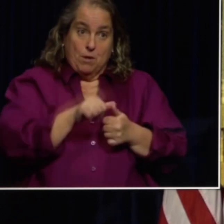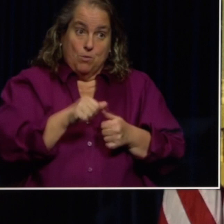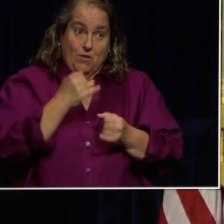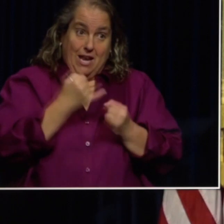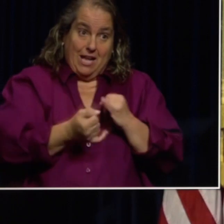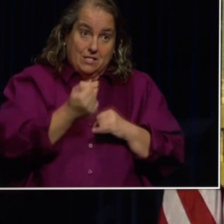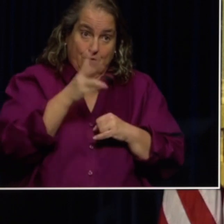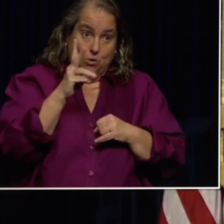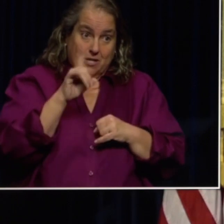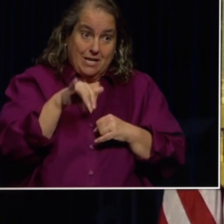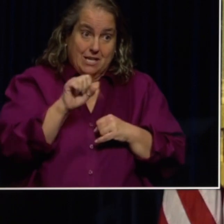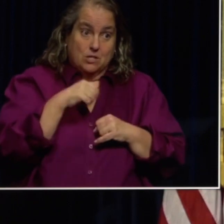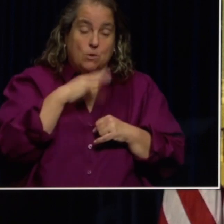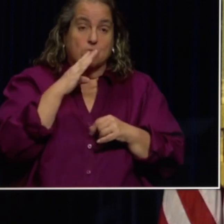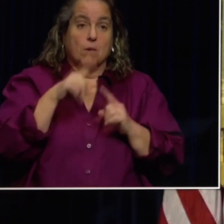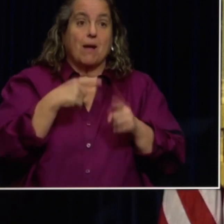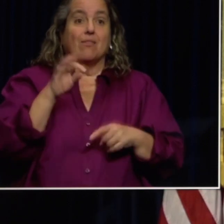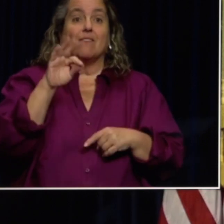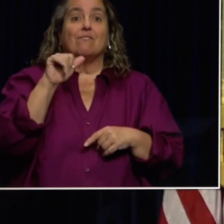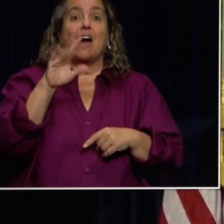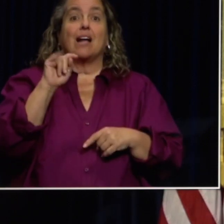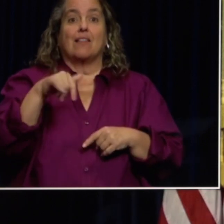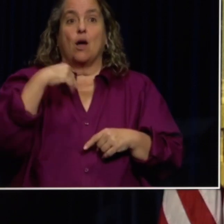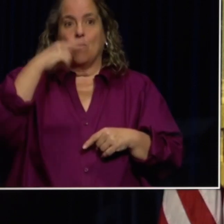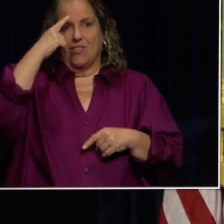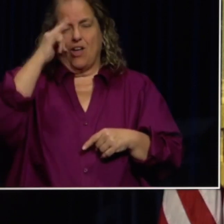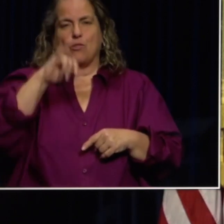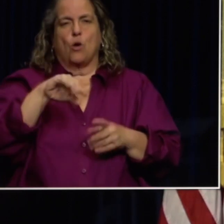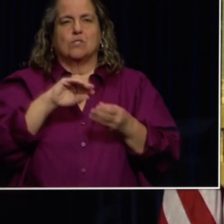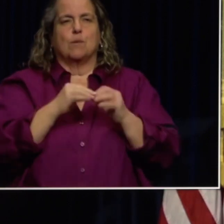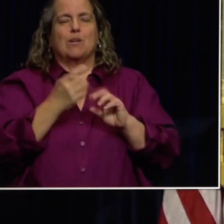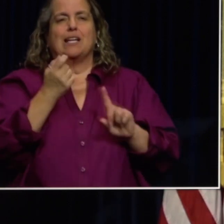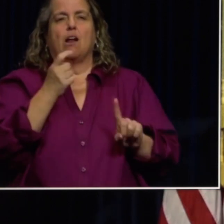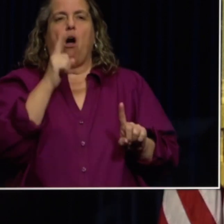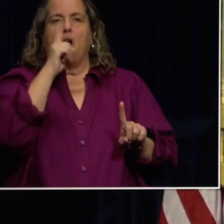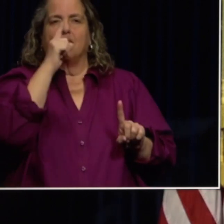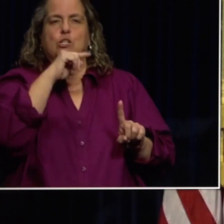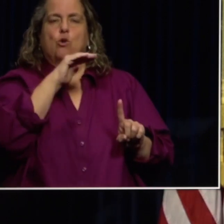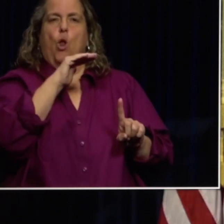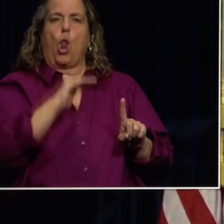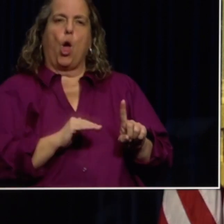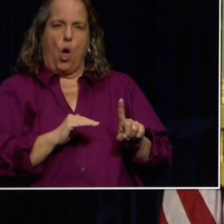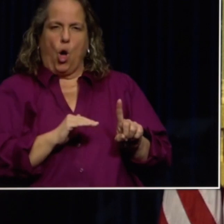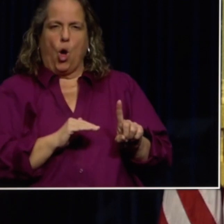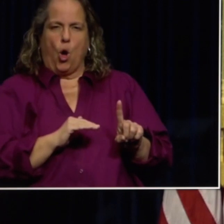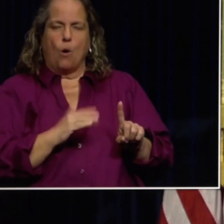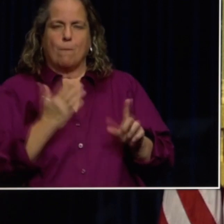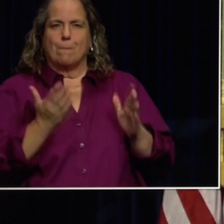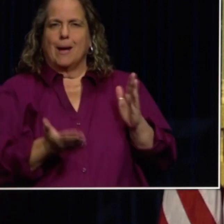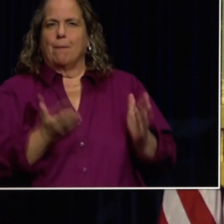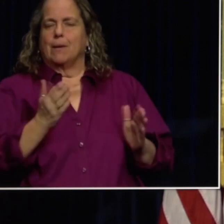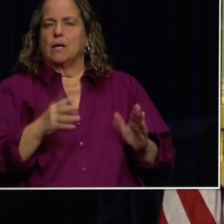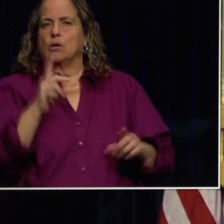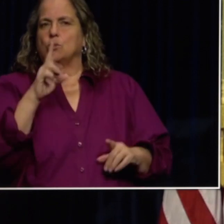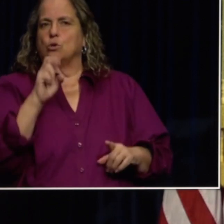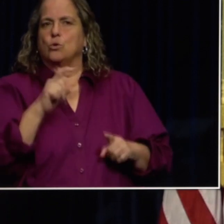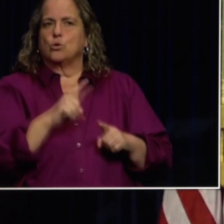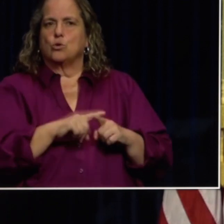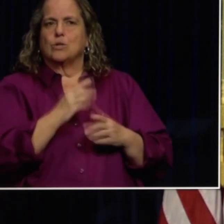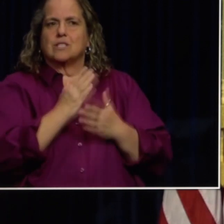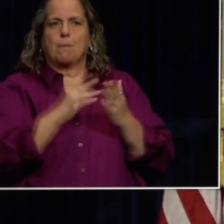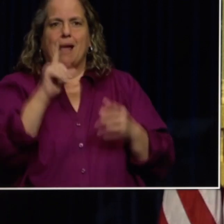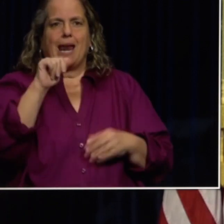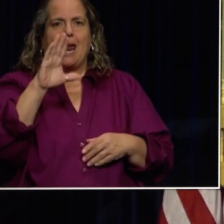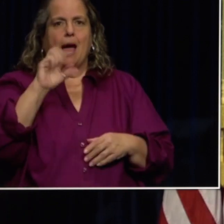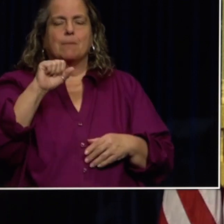couple days we were talking about the fact that we thought that they were artificially low, and that it was in part due to some labs